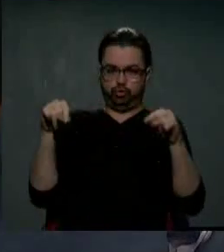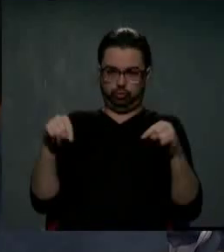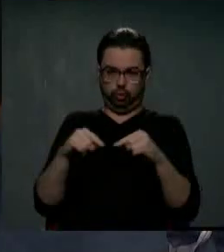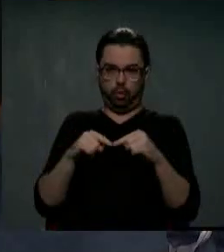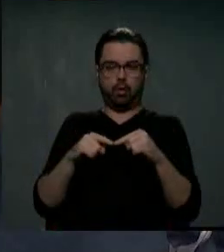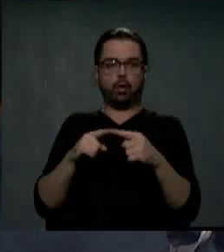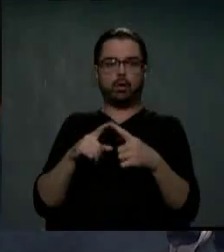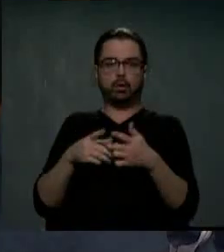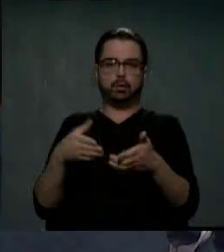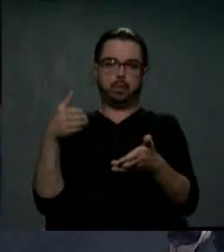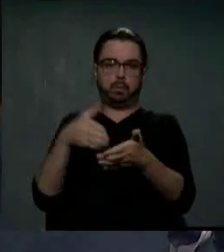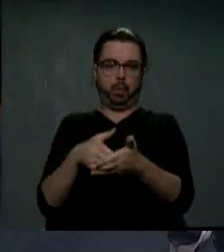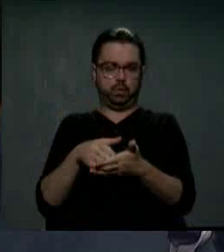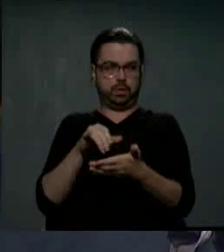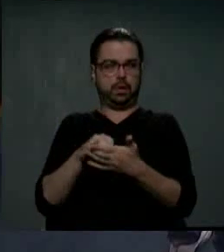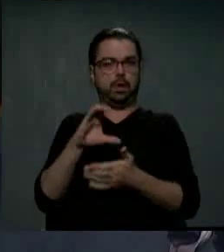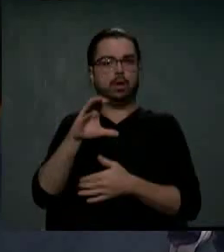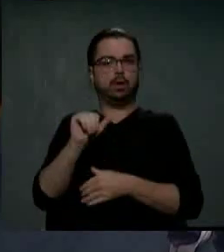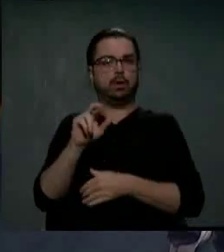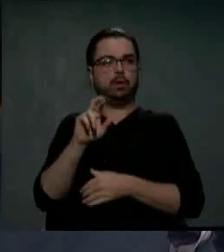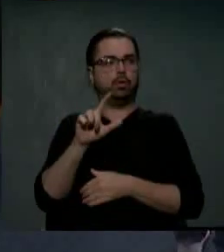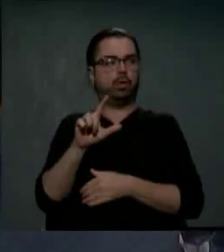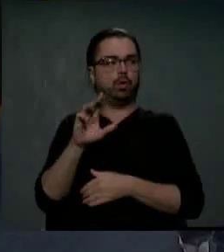in opposition. Carl Benz.